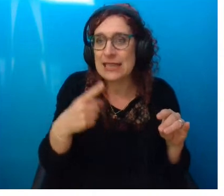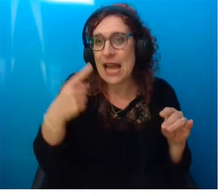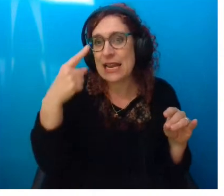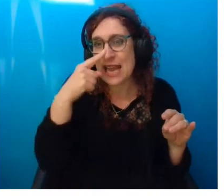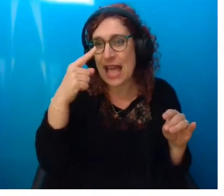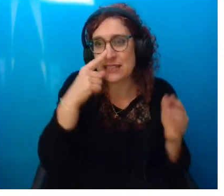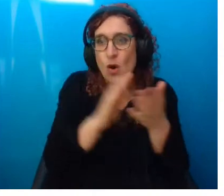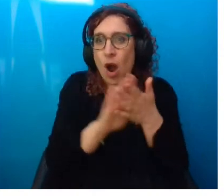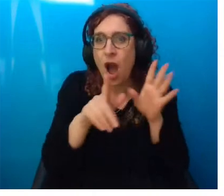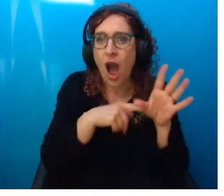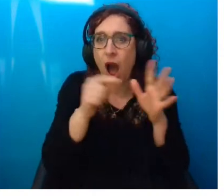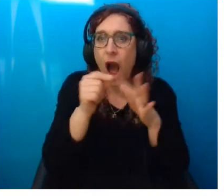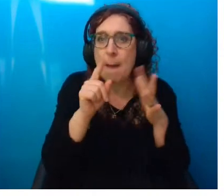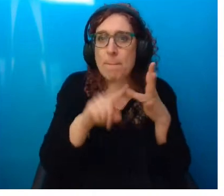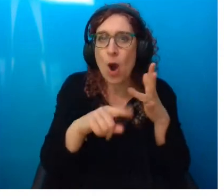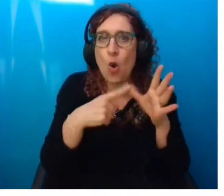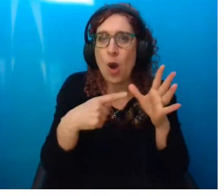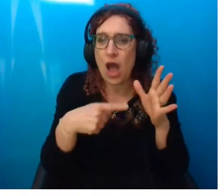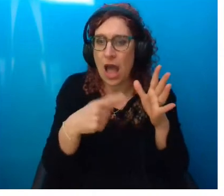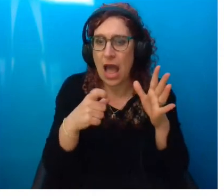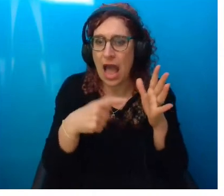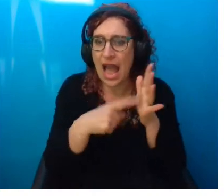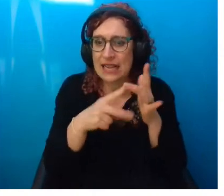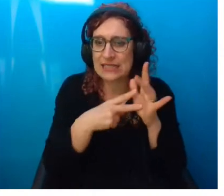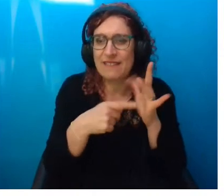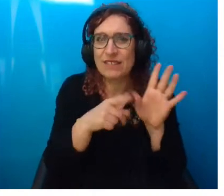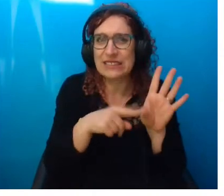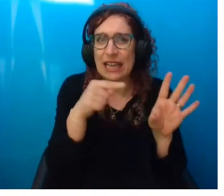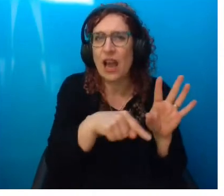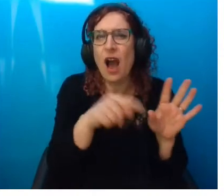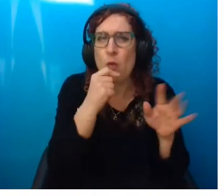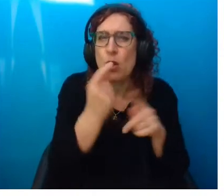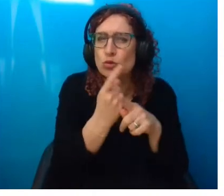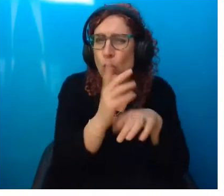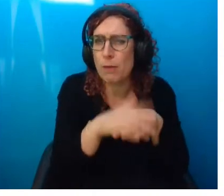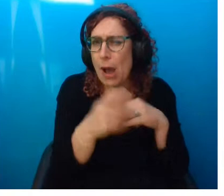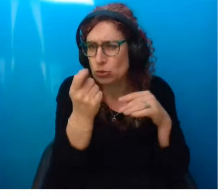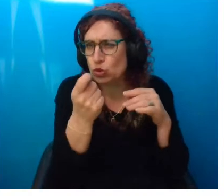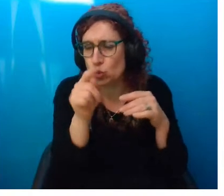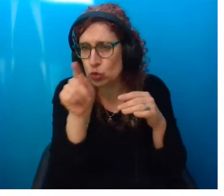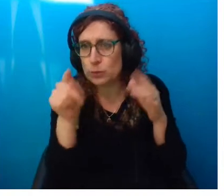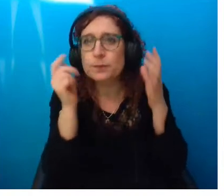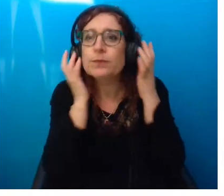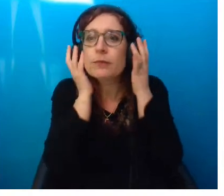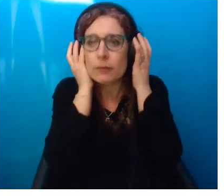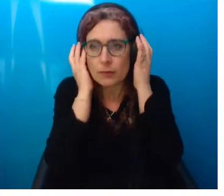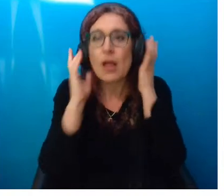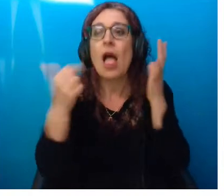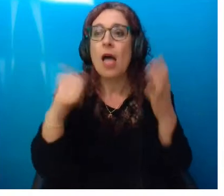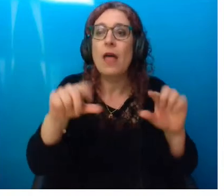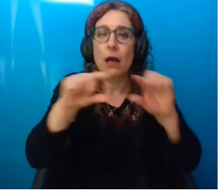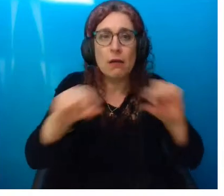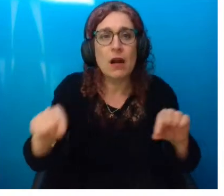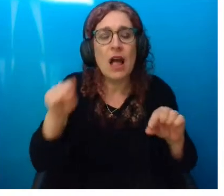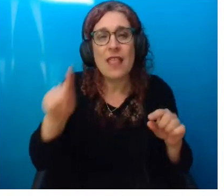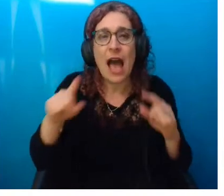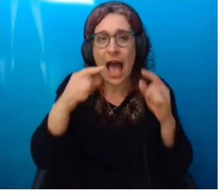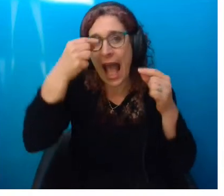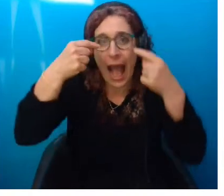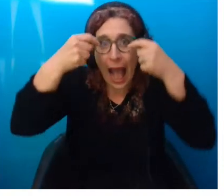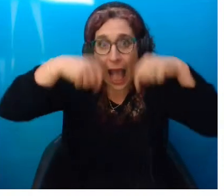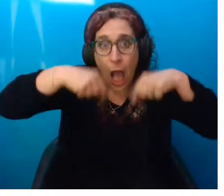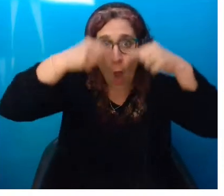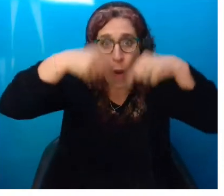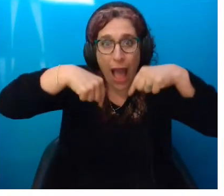which I'll say a few words in a minute. And in the lower airways, cause airway remodeling and